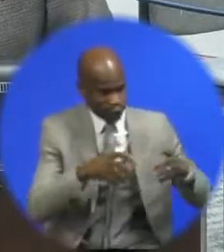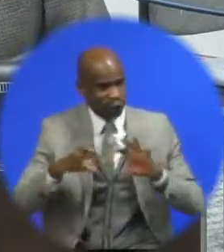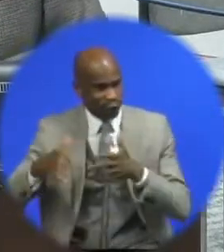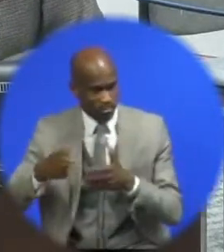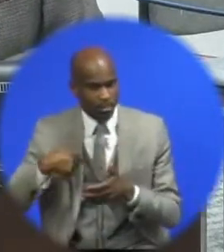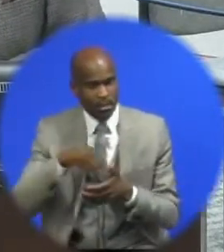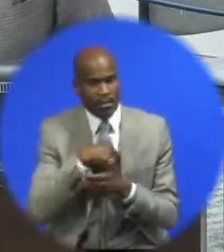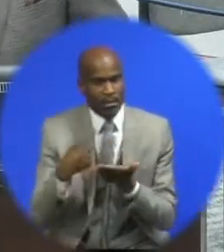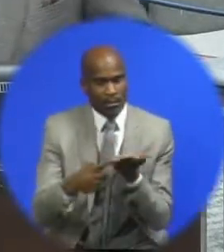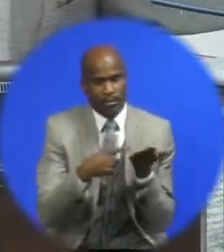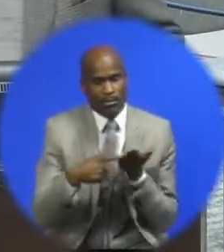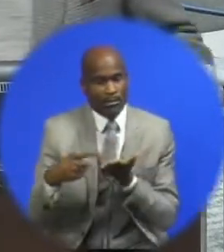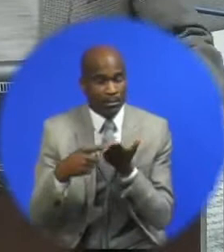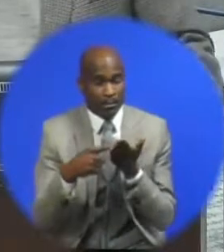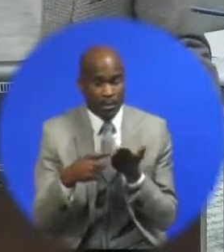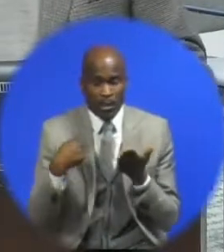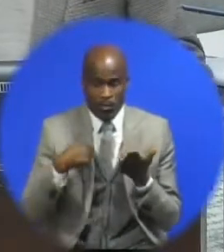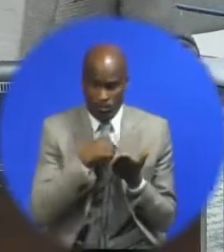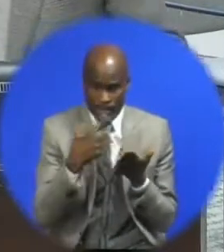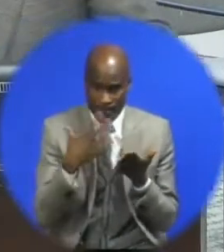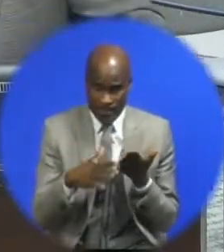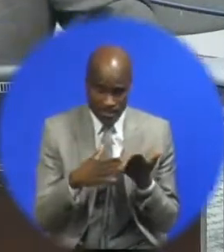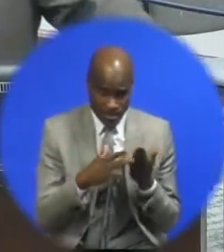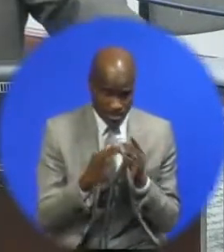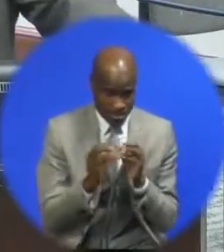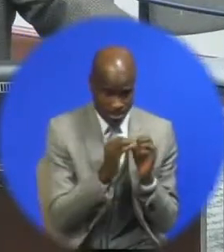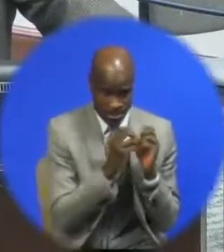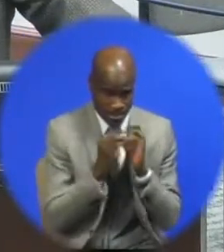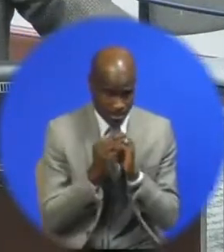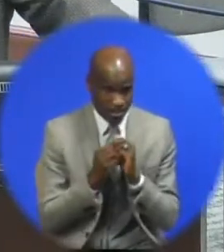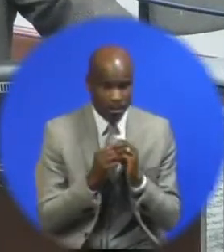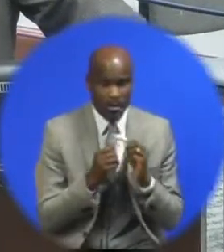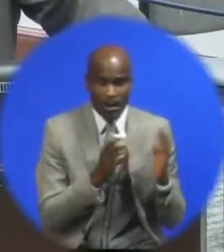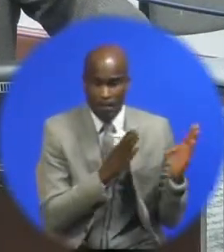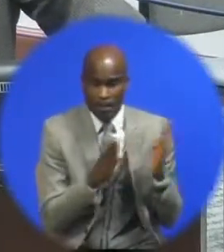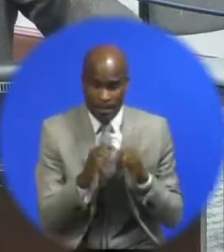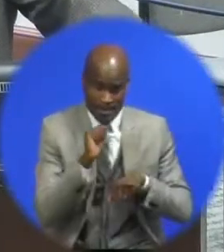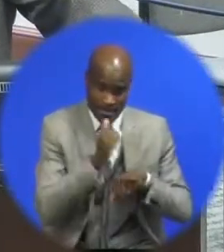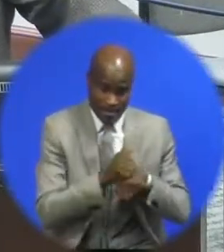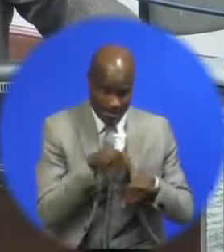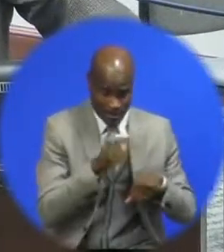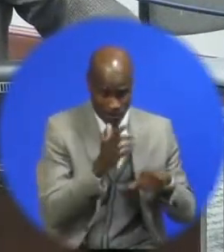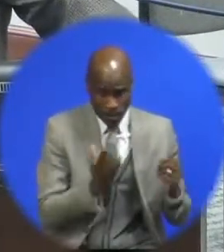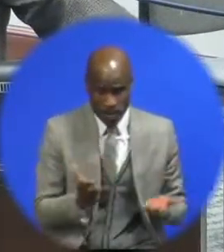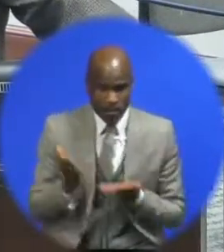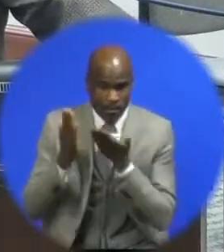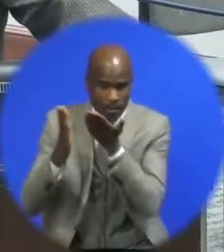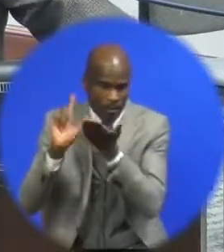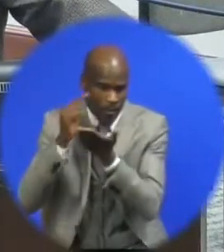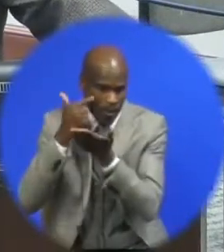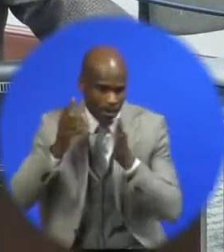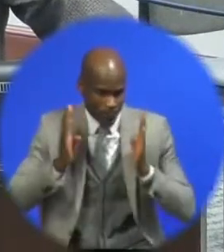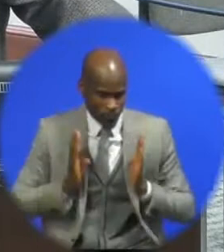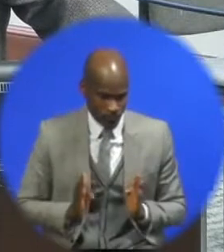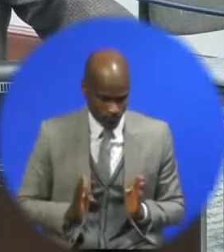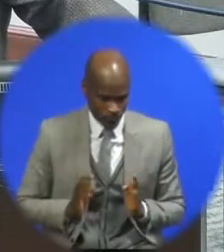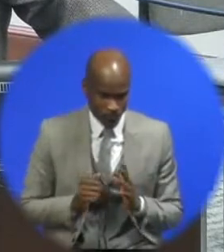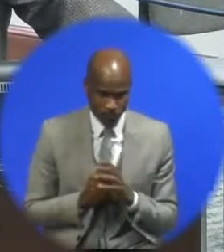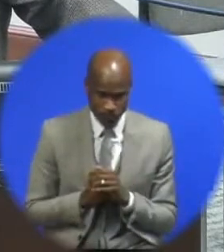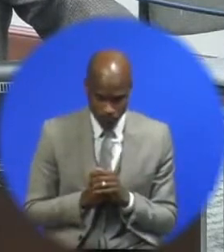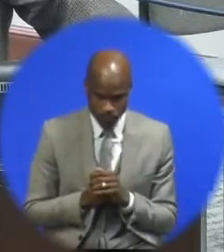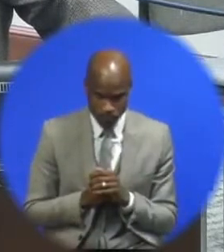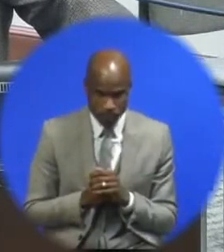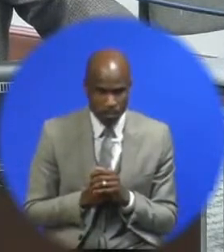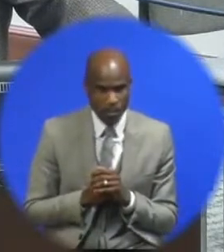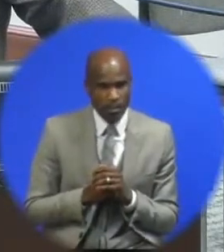proposal that's going to be presented to the governor and to the legislature that we're excited about. You'll see some of the